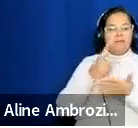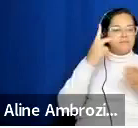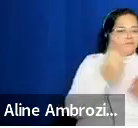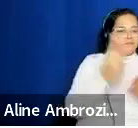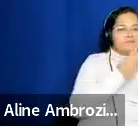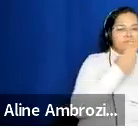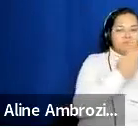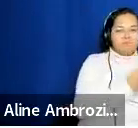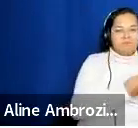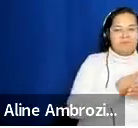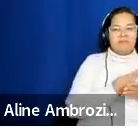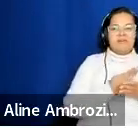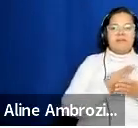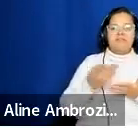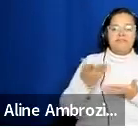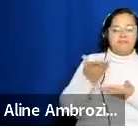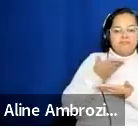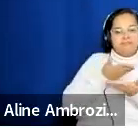But nevertheless,